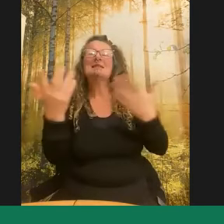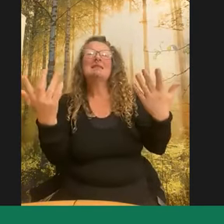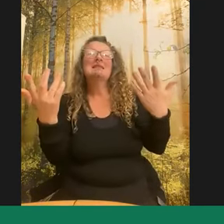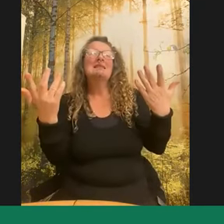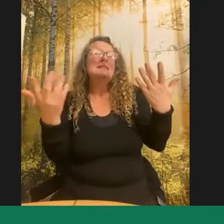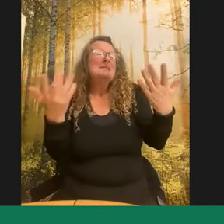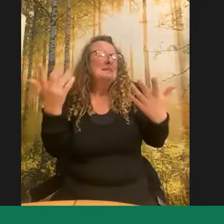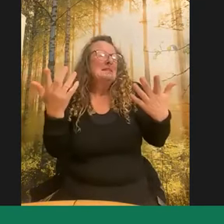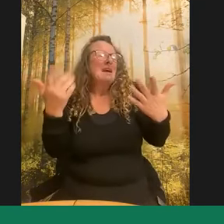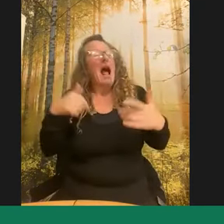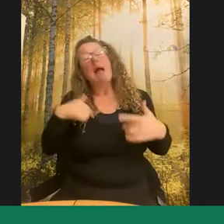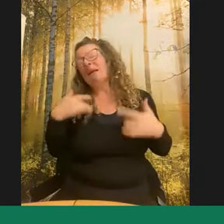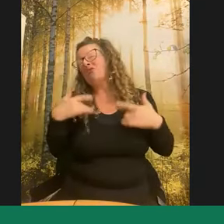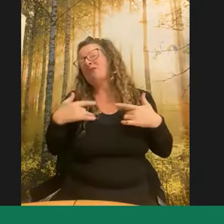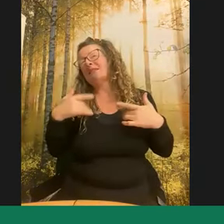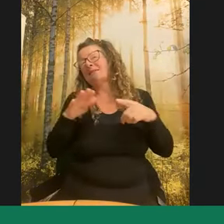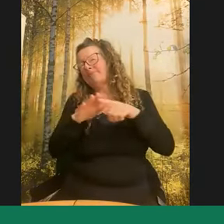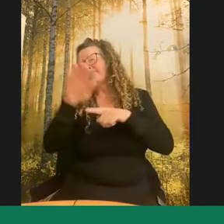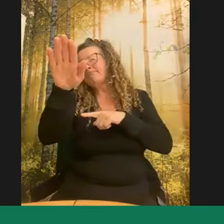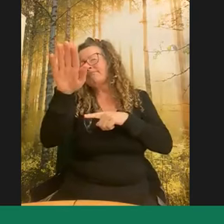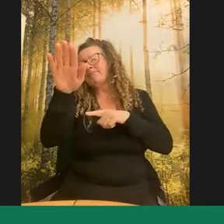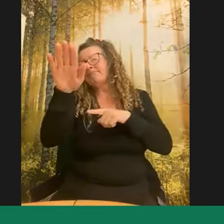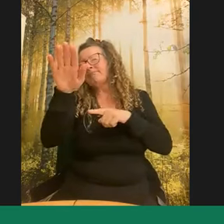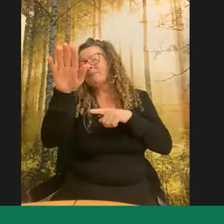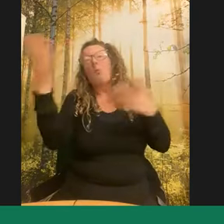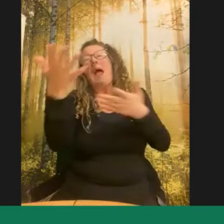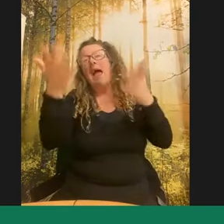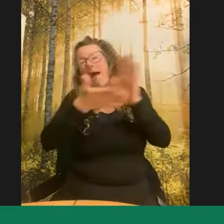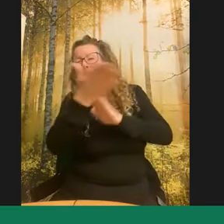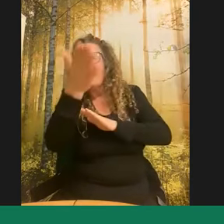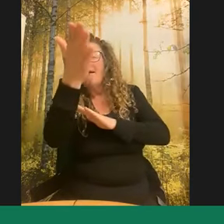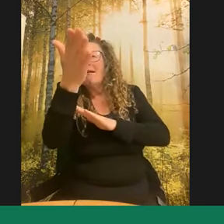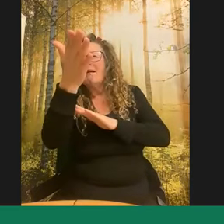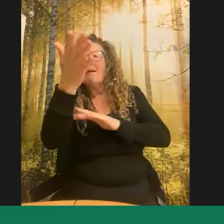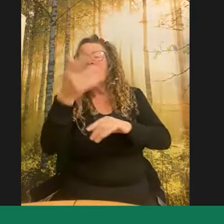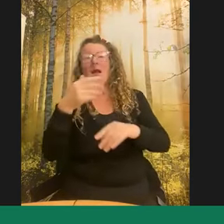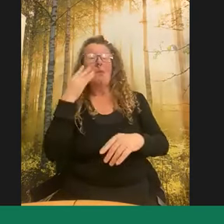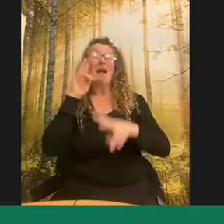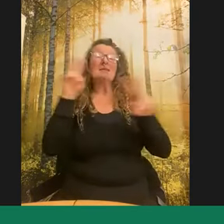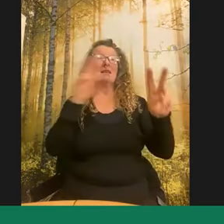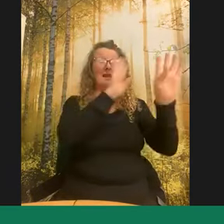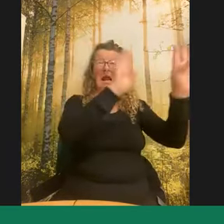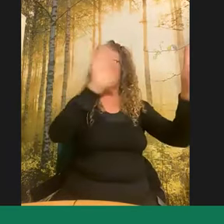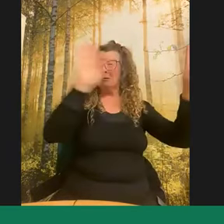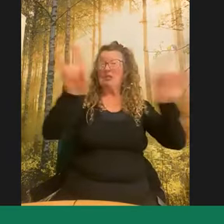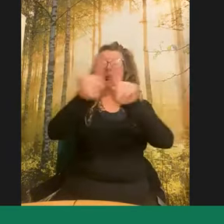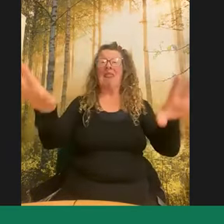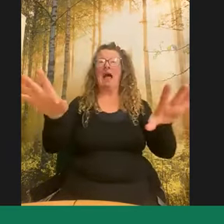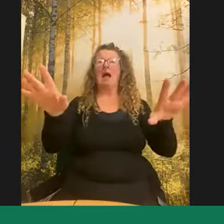I'm interested in seeing where it goes. So, you know, that's the sort of question that comes to mind when I see images like that. What happens